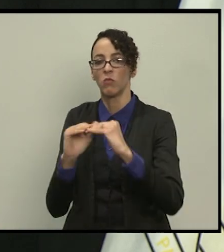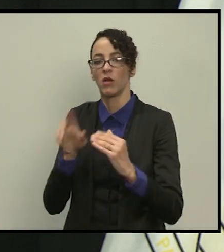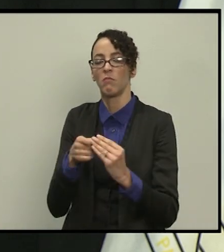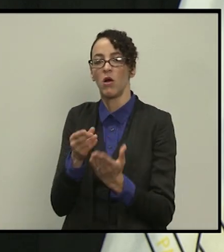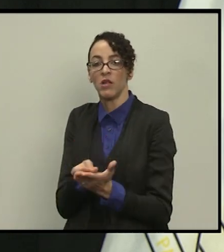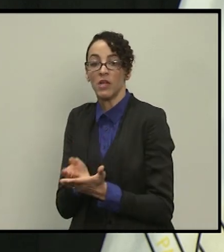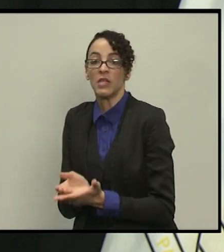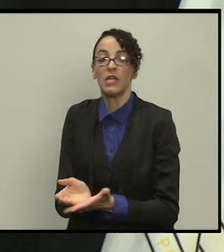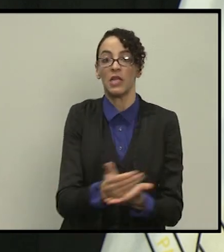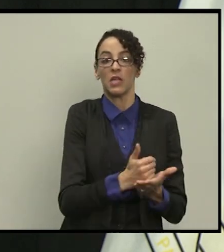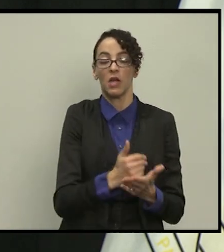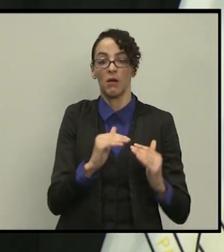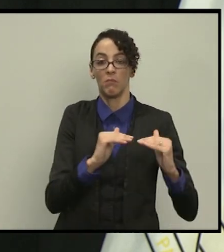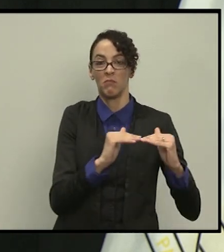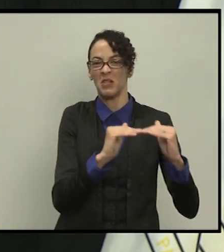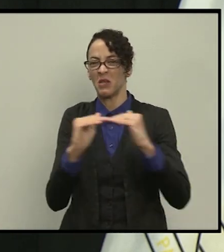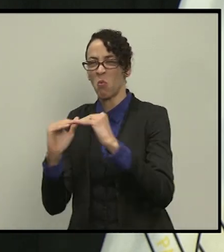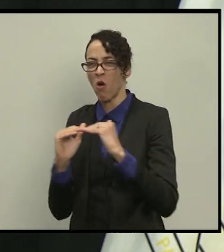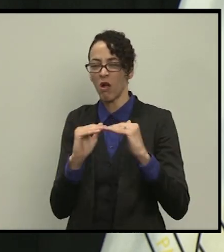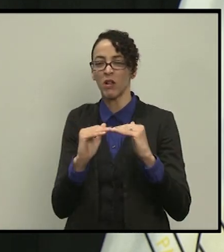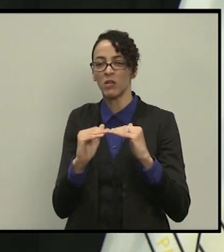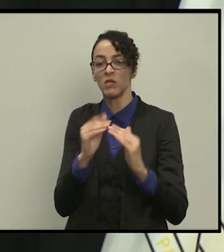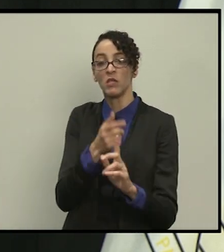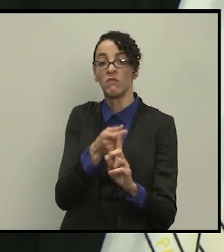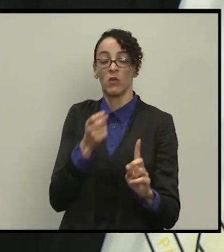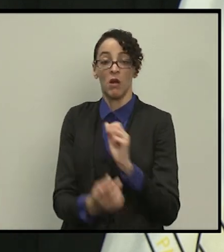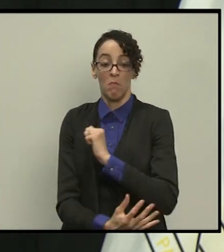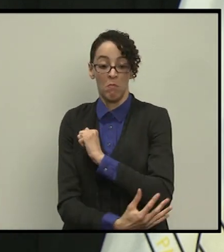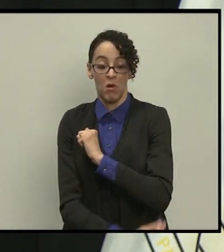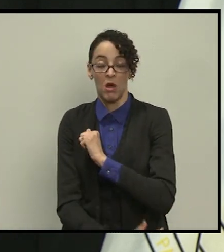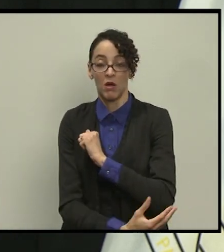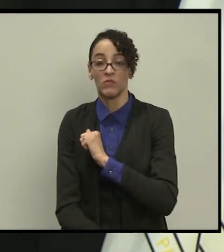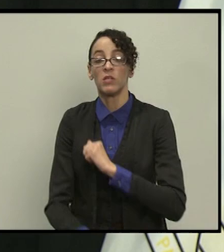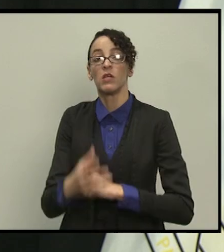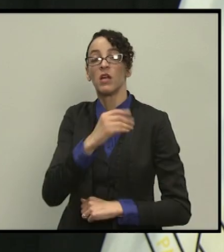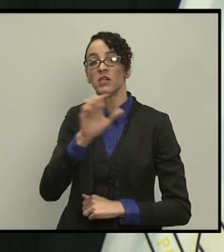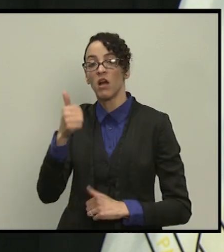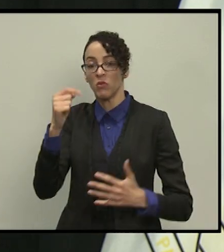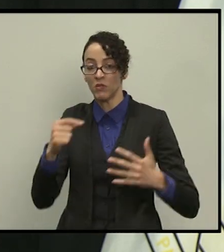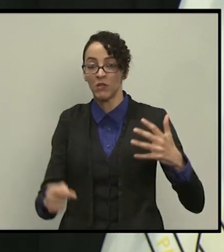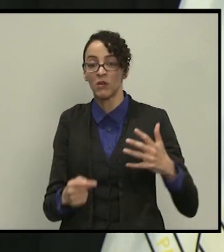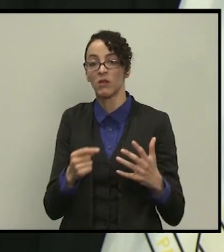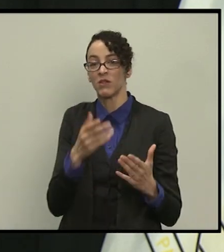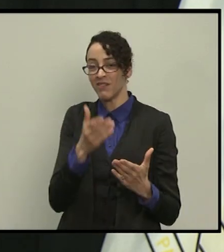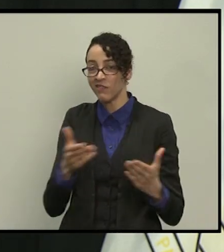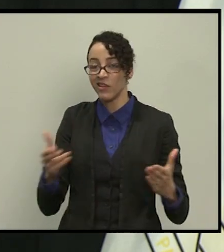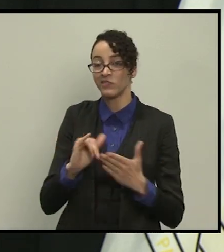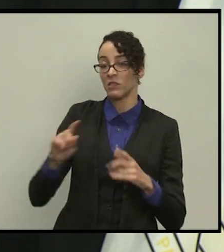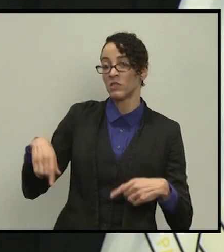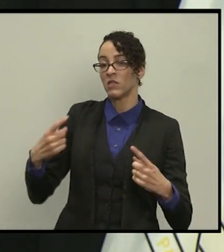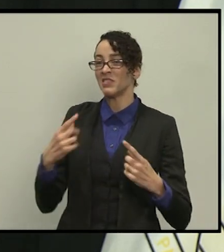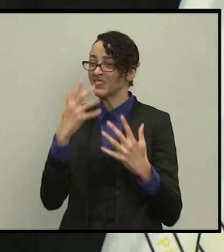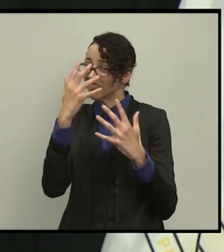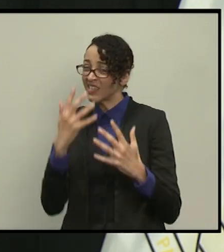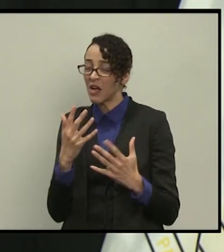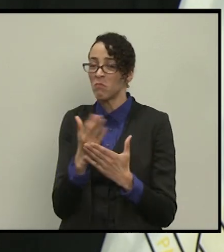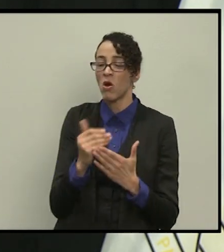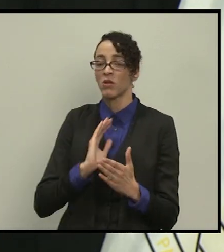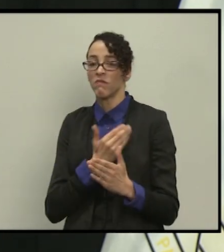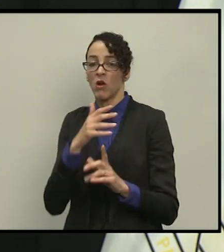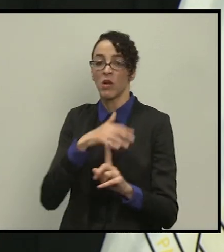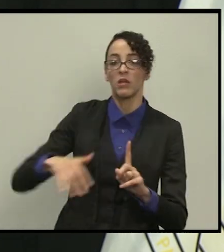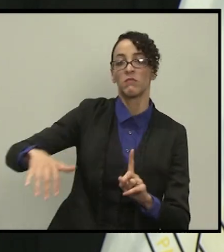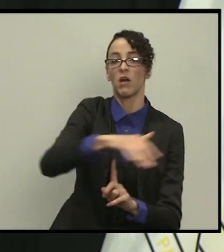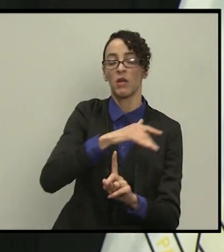as a result of poverty and other things that have sadly been a part of our environments, of our